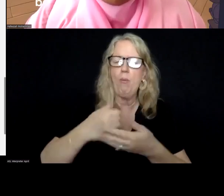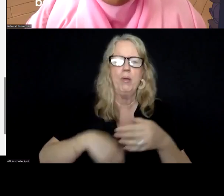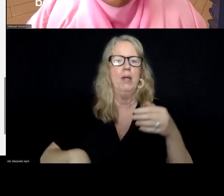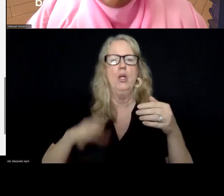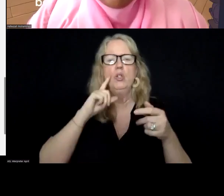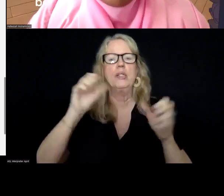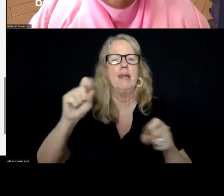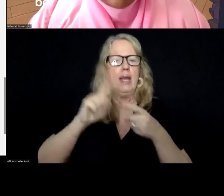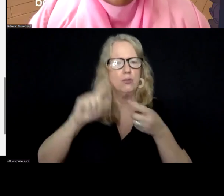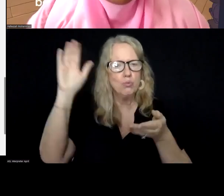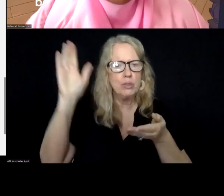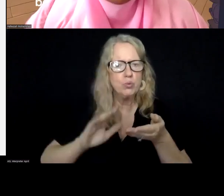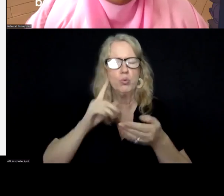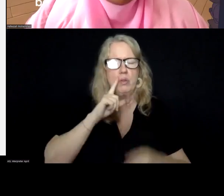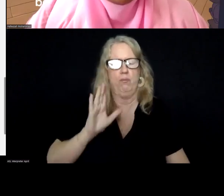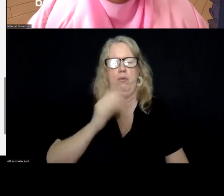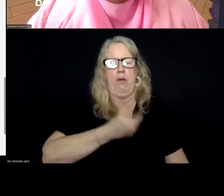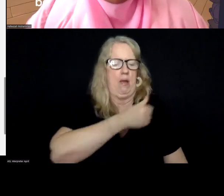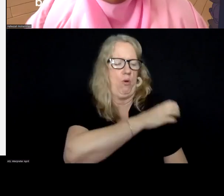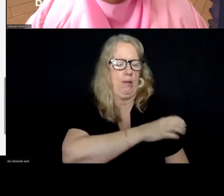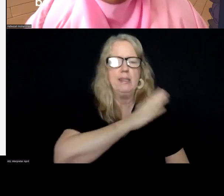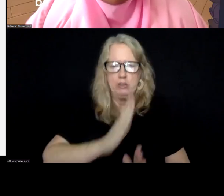help reduce burden for our clinicians.